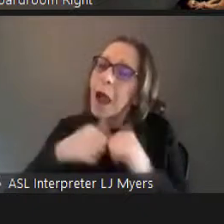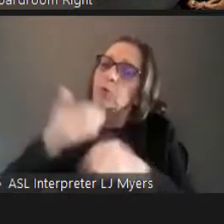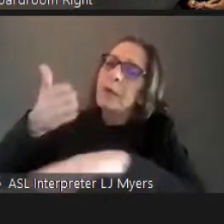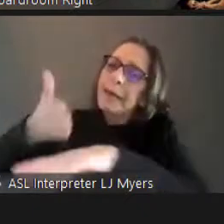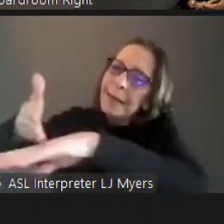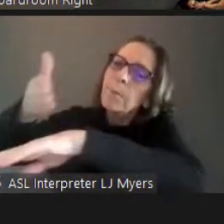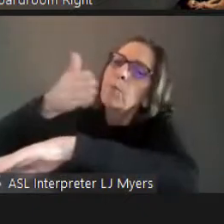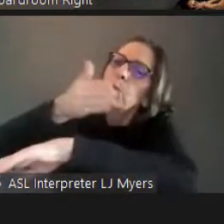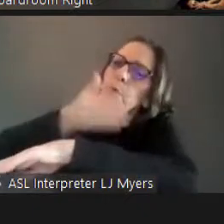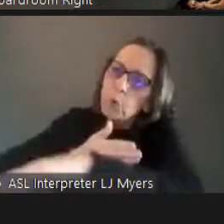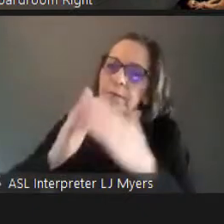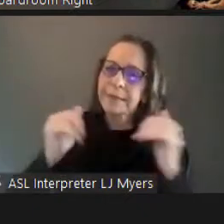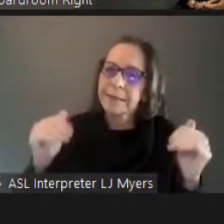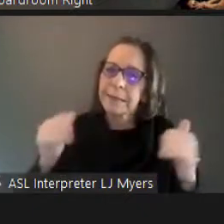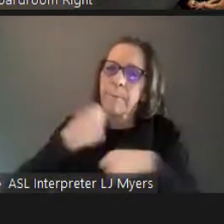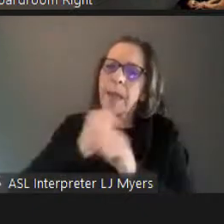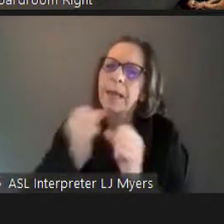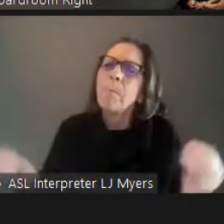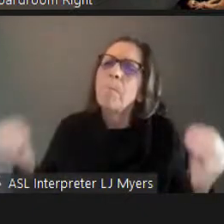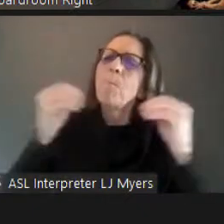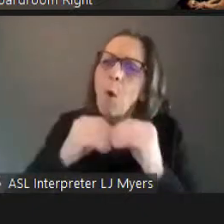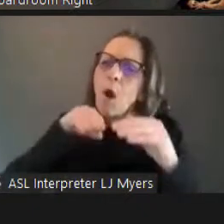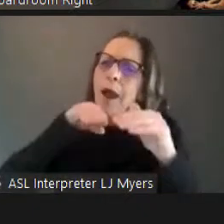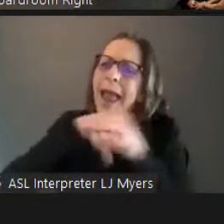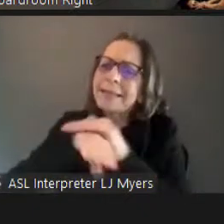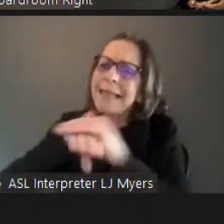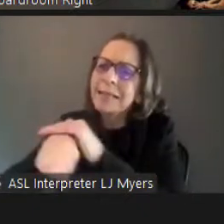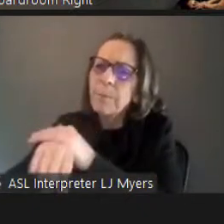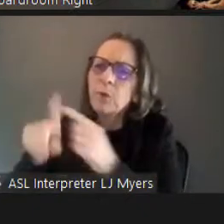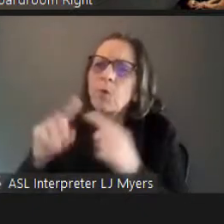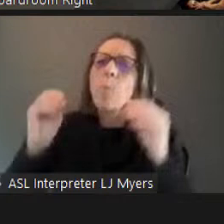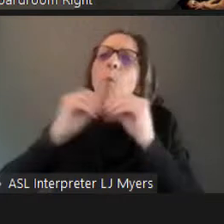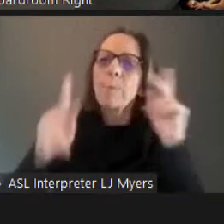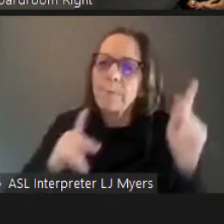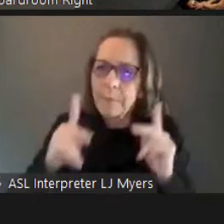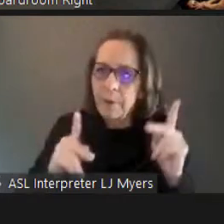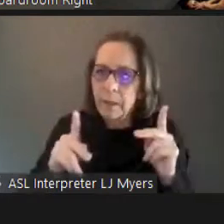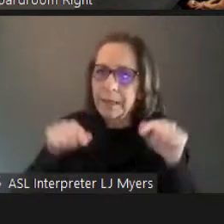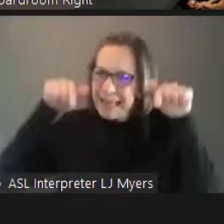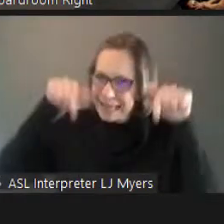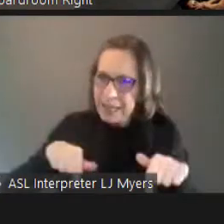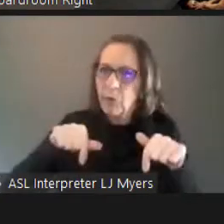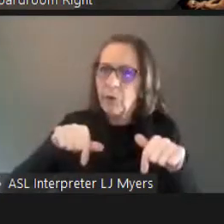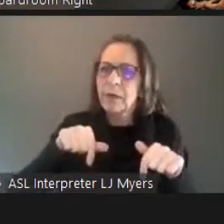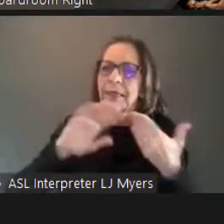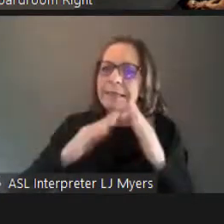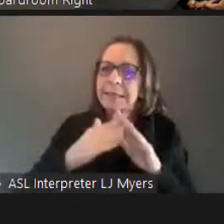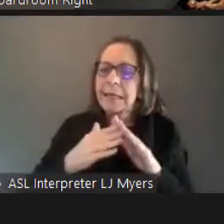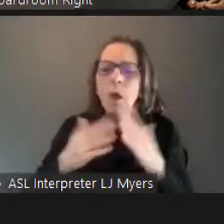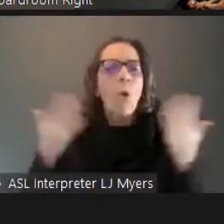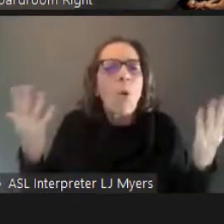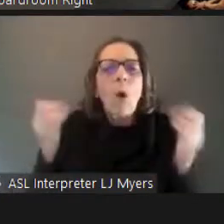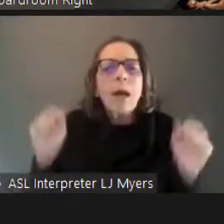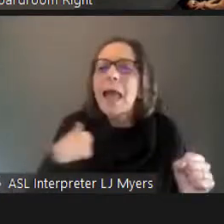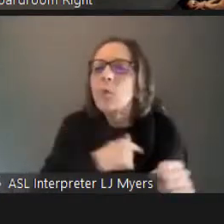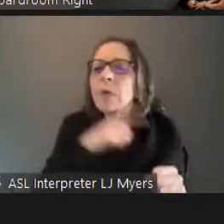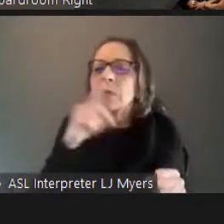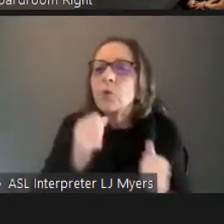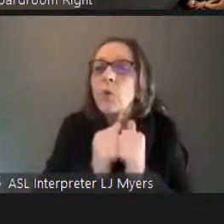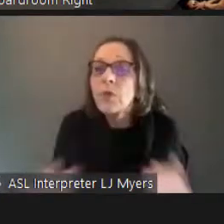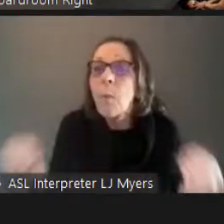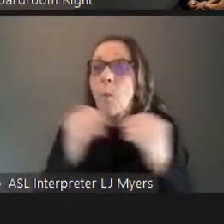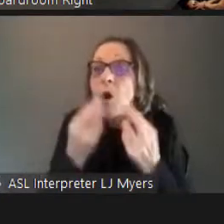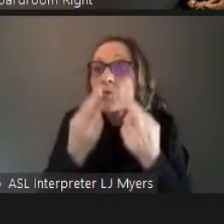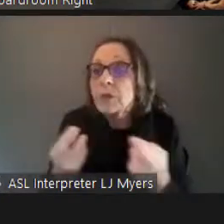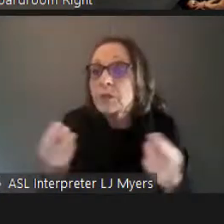system? How do we make it more accessible to more people here in the city? What could we do with increased resources, which you